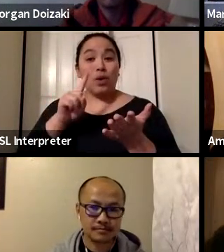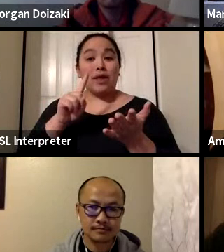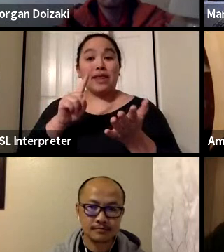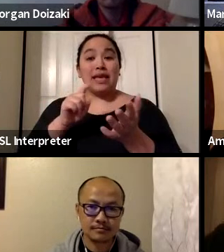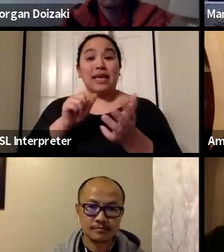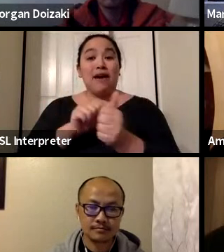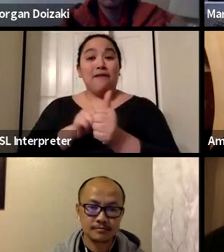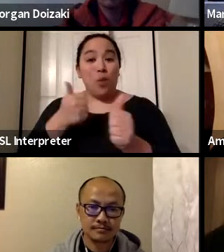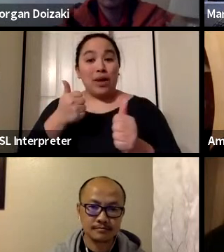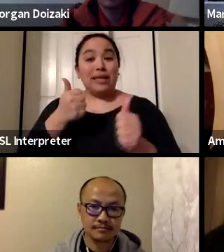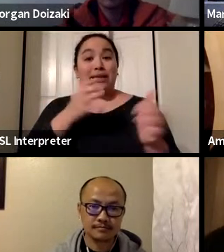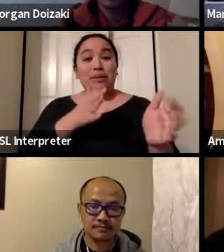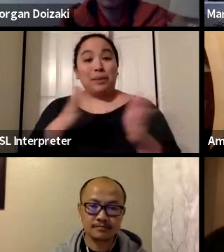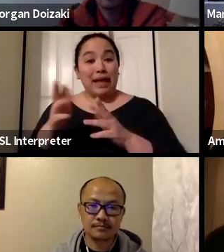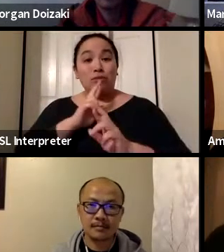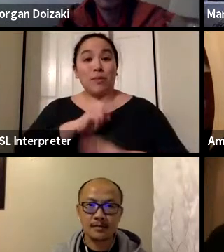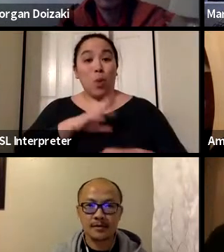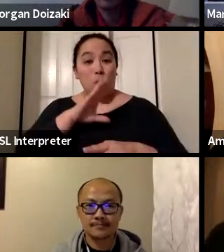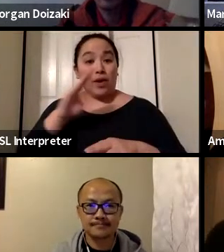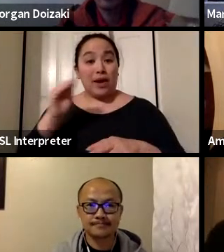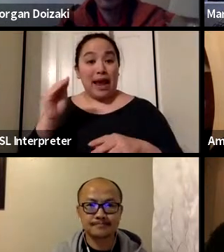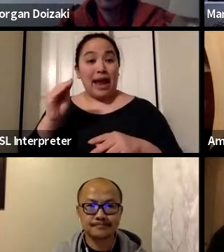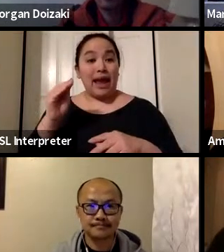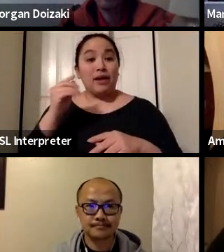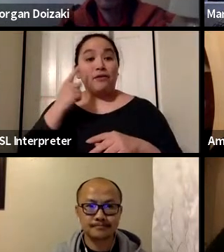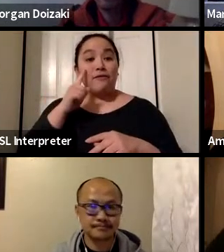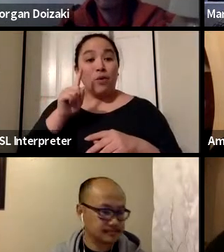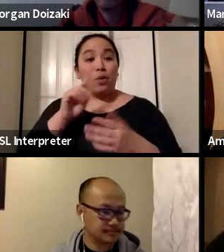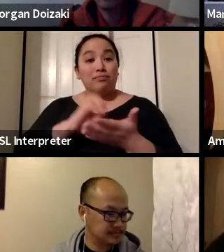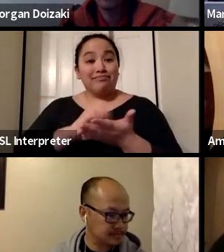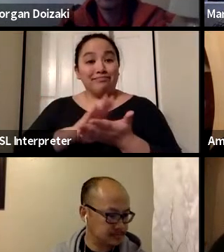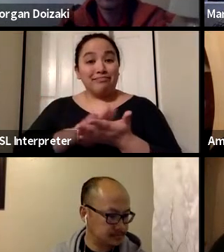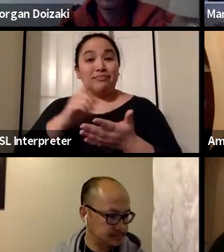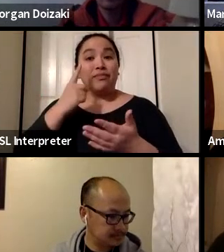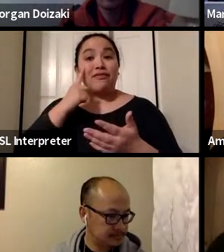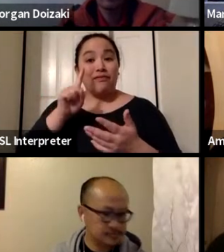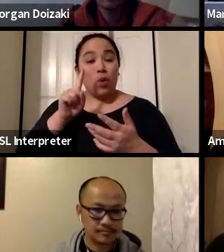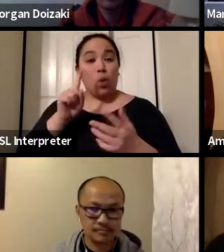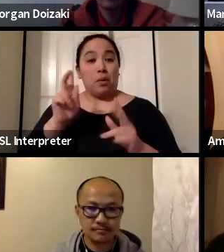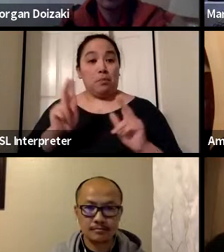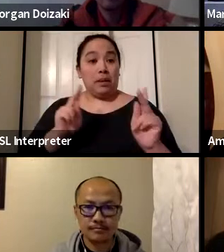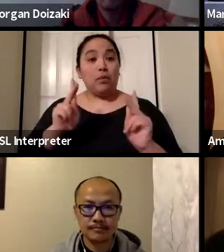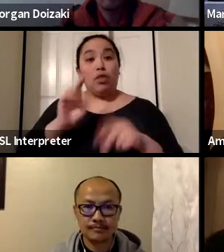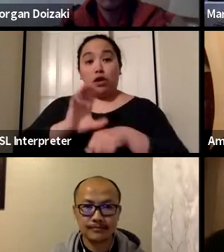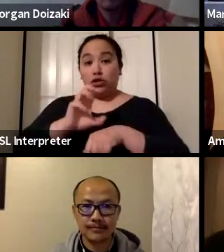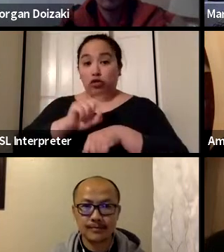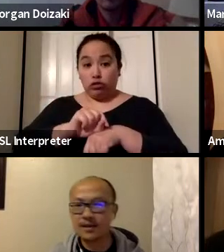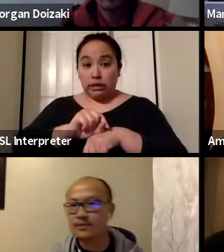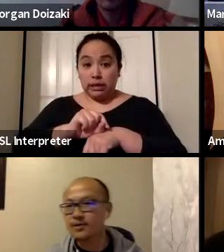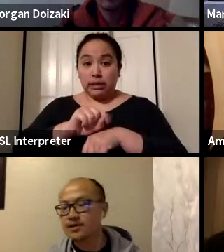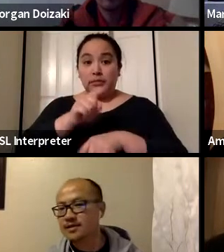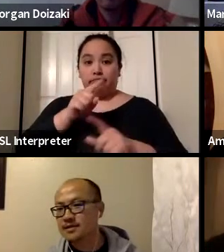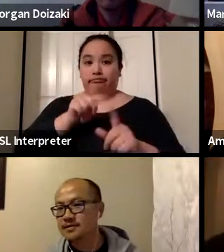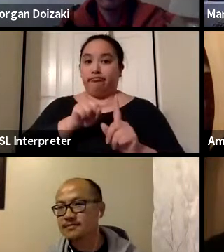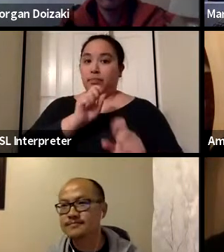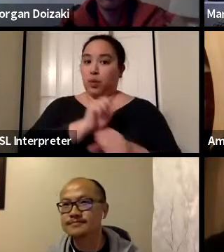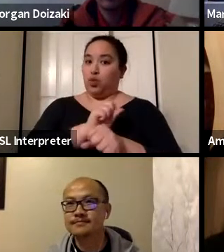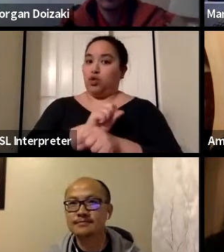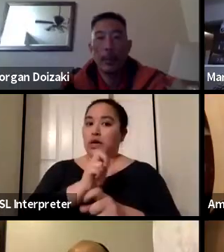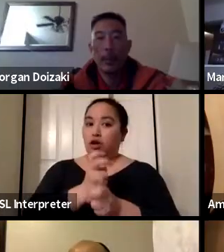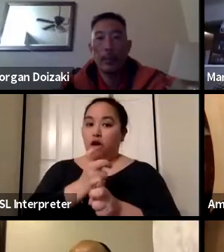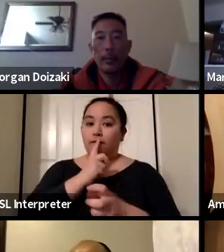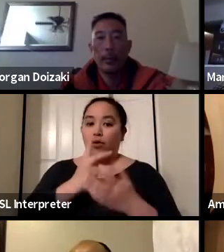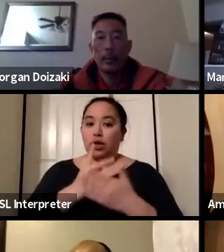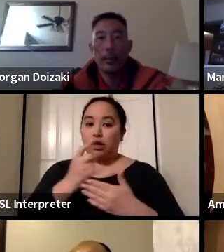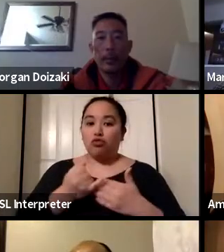and policy recommendations. Thrive-Ins Group and Dr. Destiny Thomas, our consultant, has been working hard on this project for a